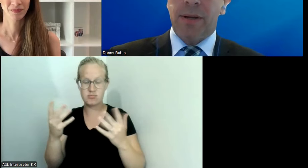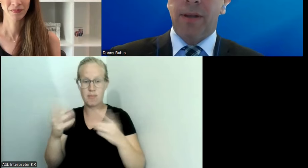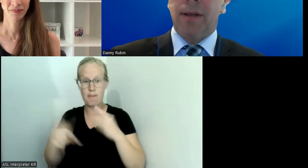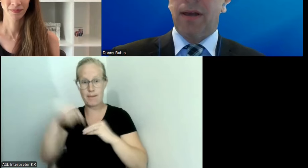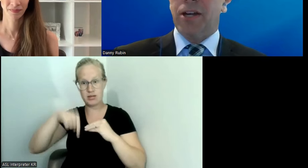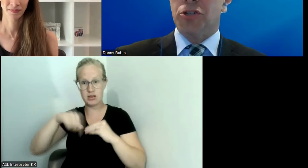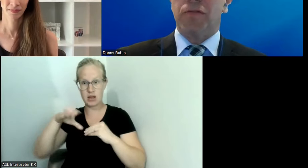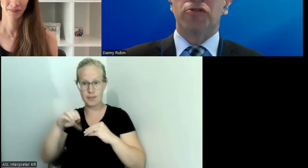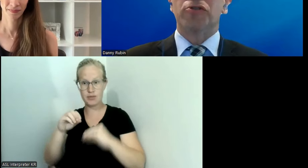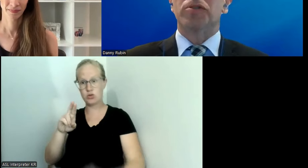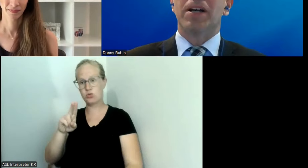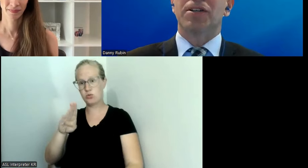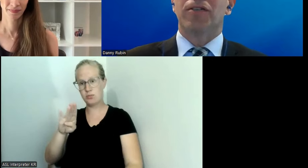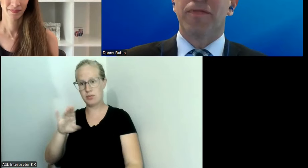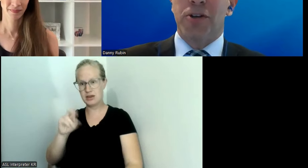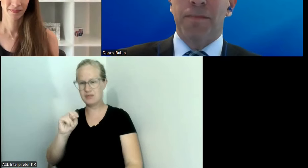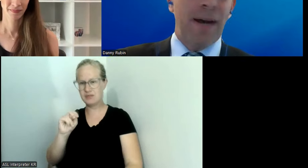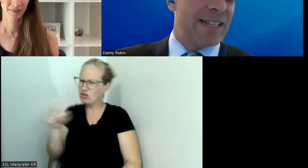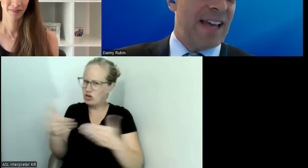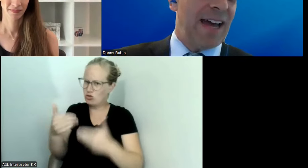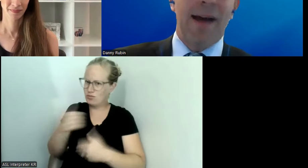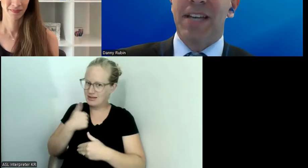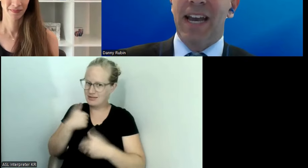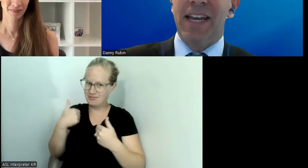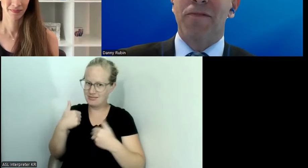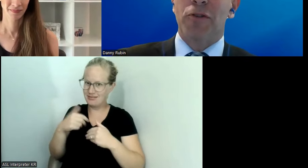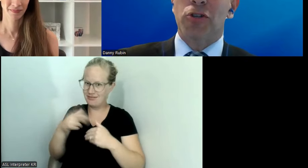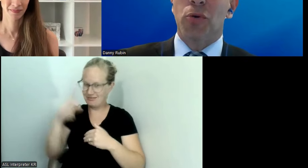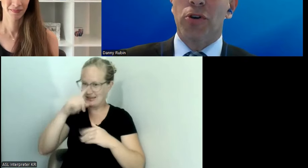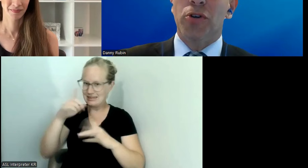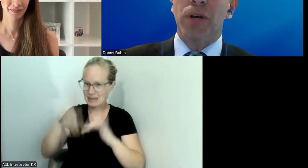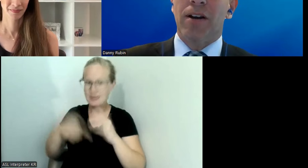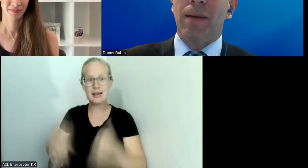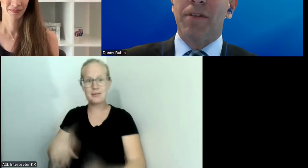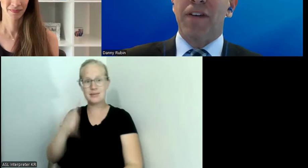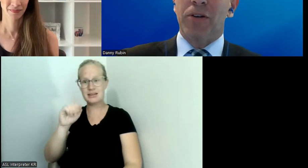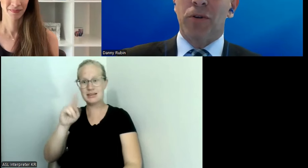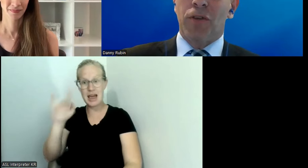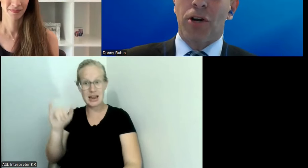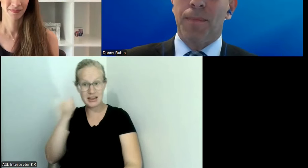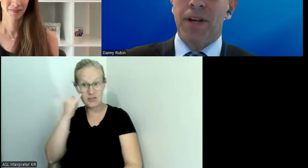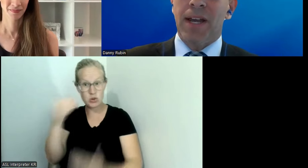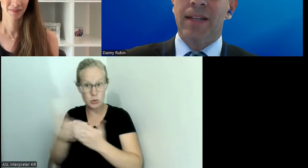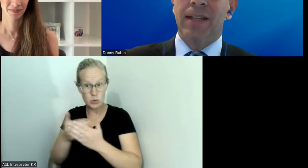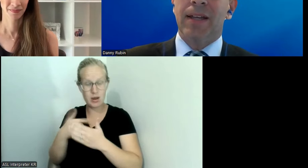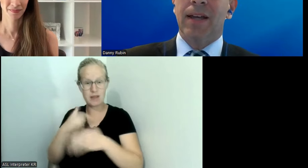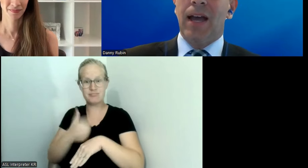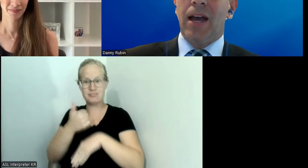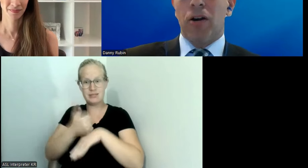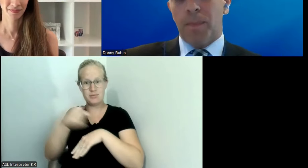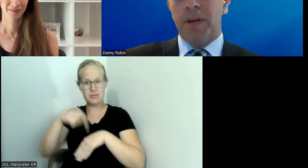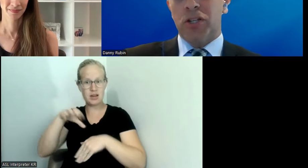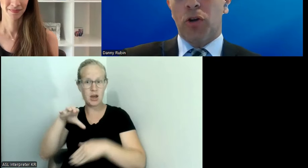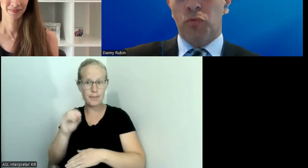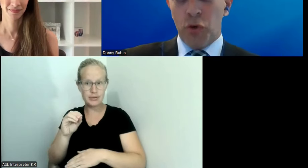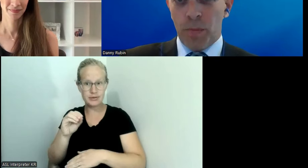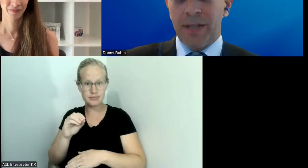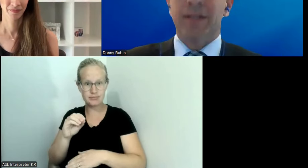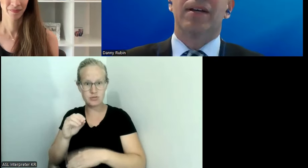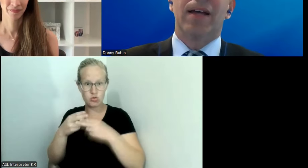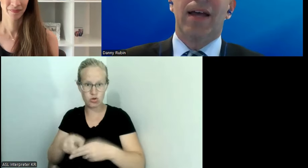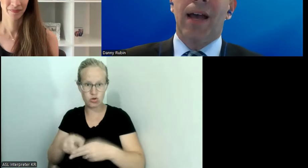Rubin and I should have introduced myself to jump past that. I'm Danny. For those who are new here, I'm the founder of our company and our company